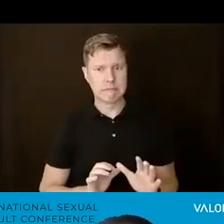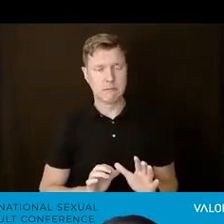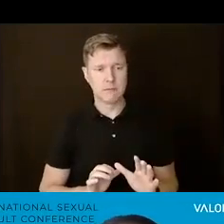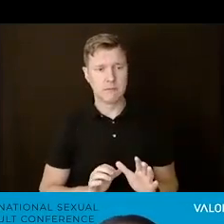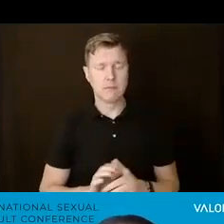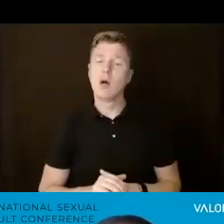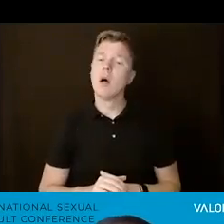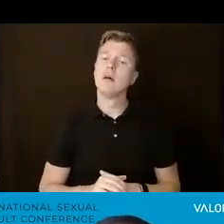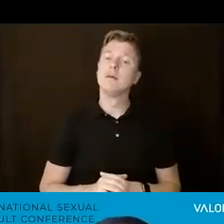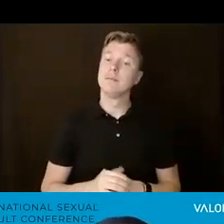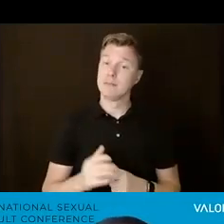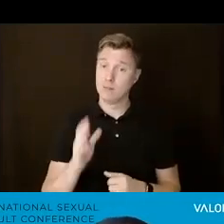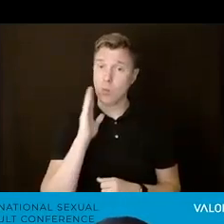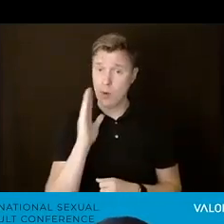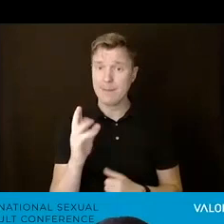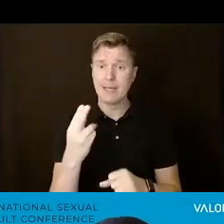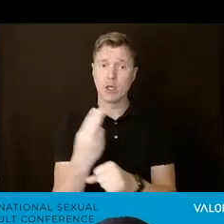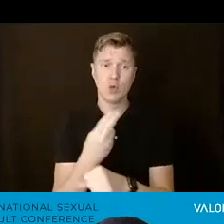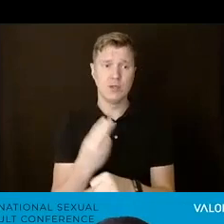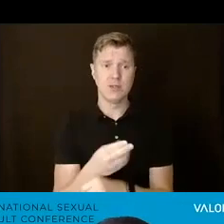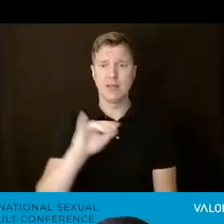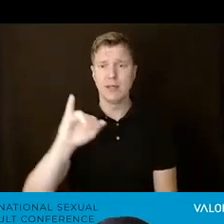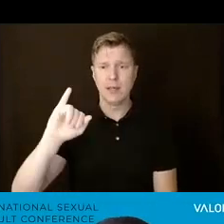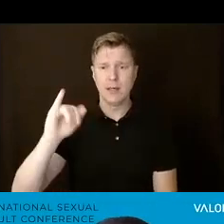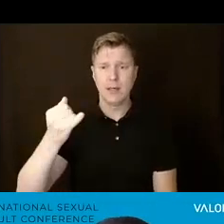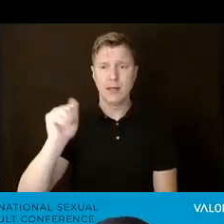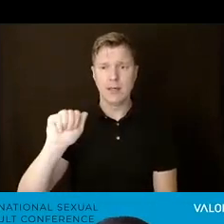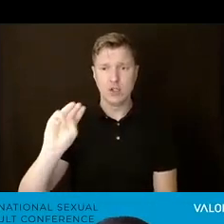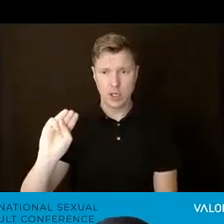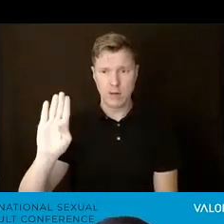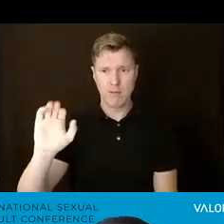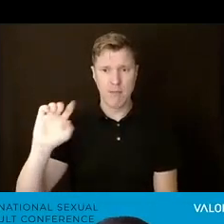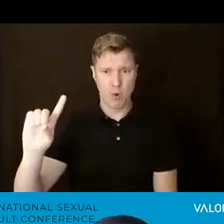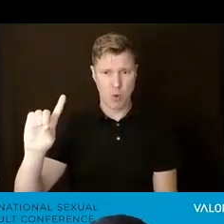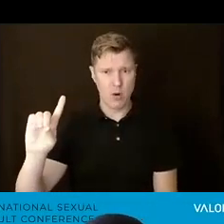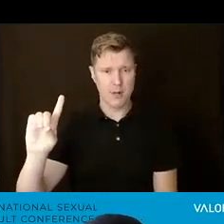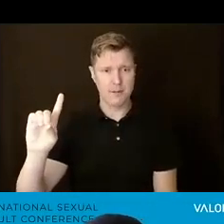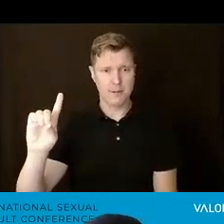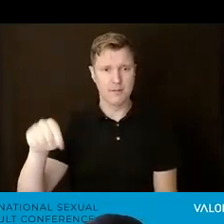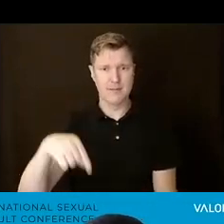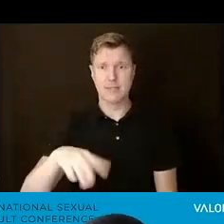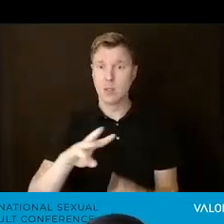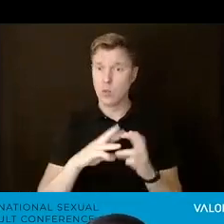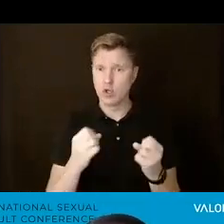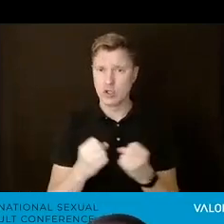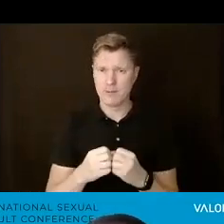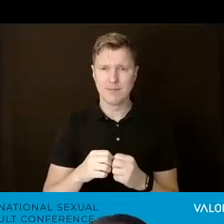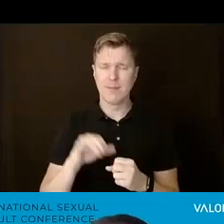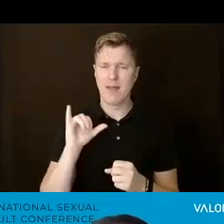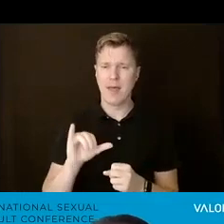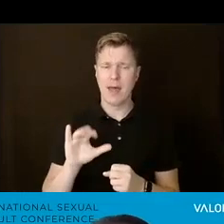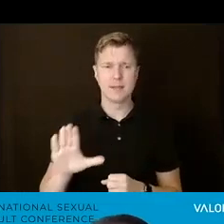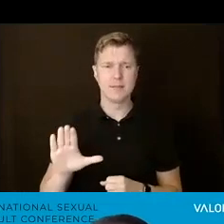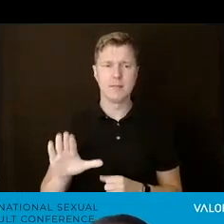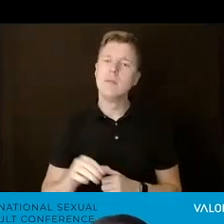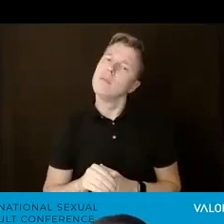We're going to be using Jamboard in this workshop, and Jamboard is actually a thing. I think I heard